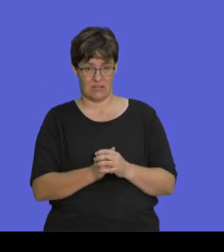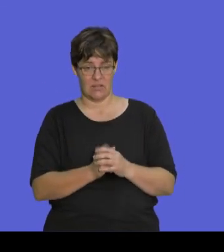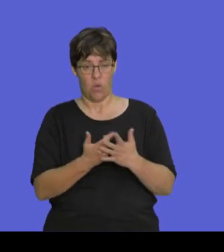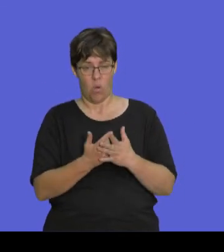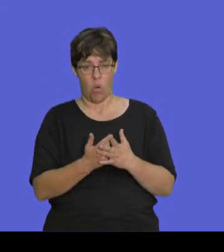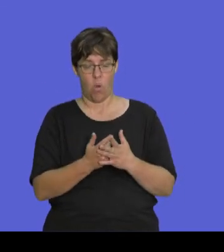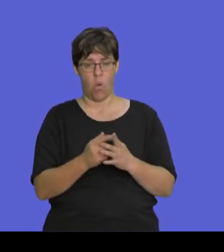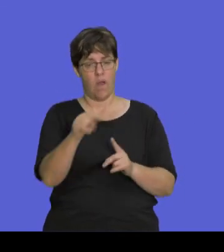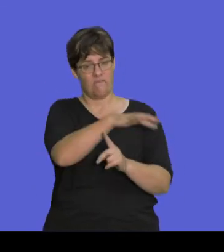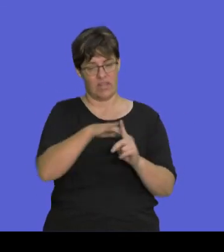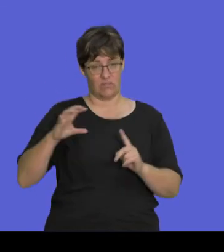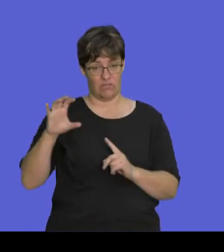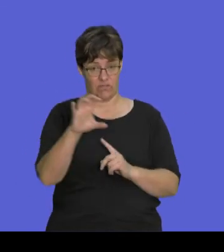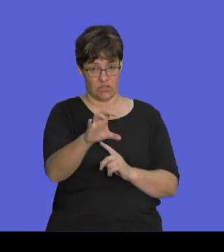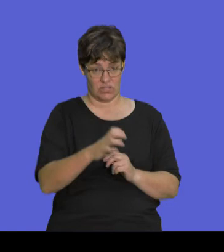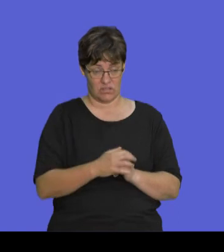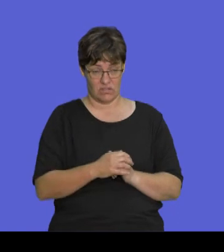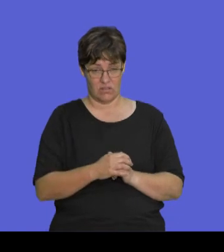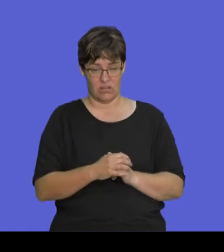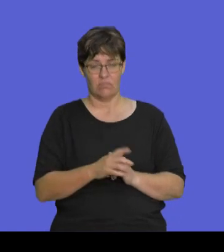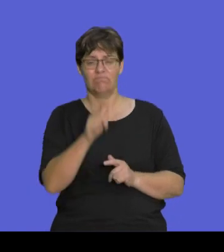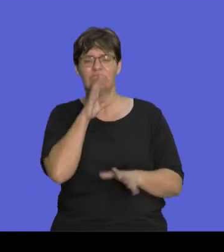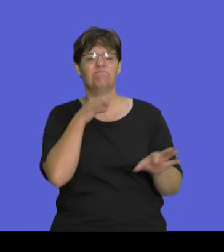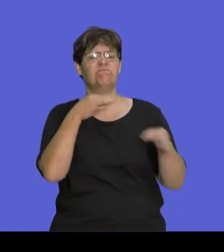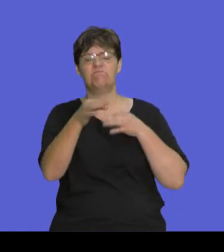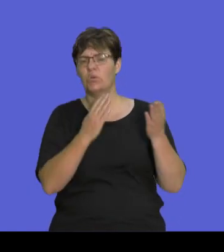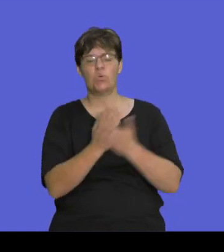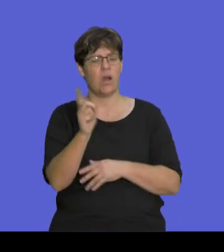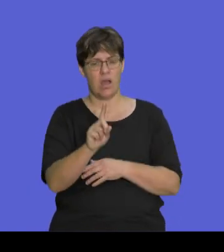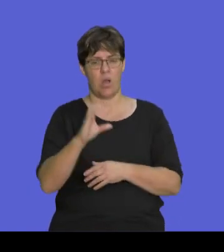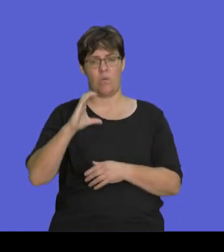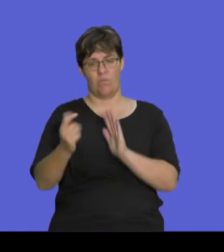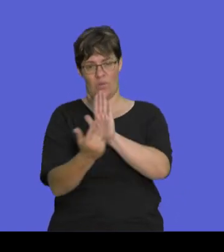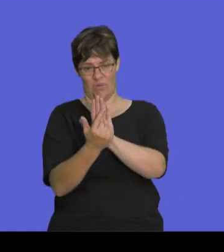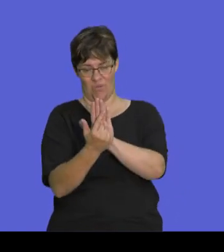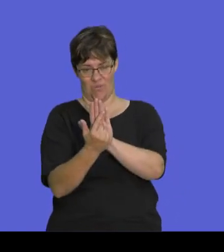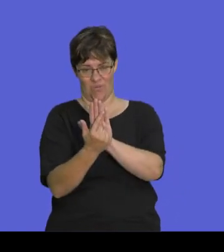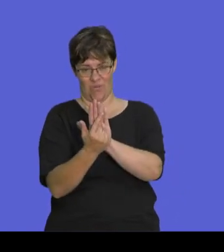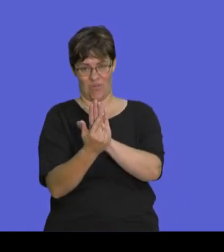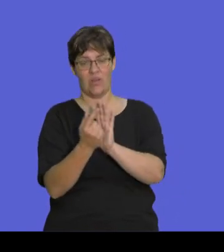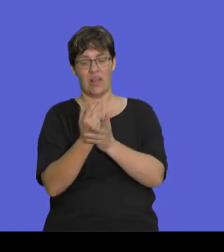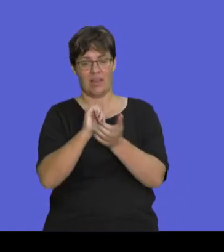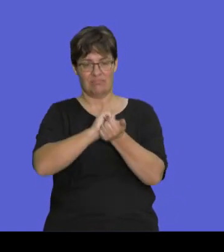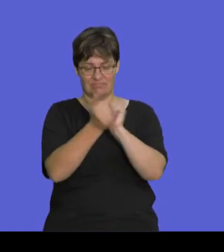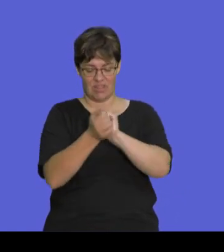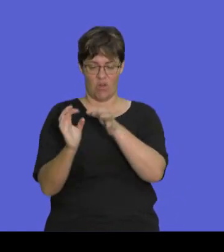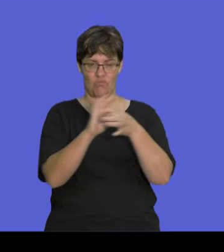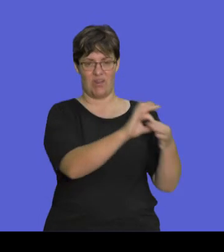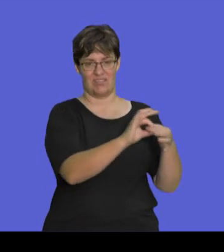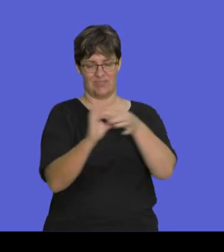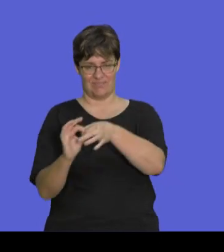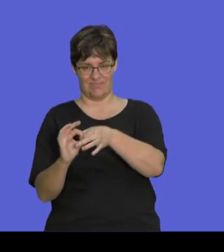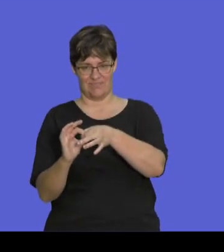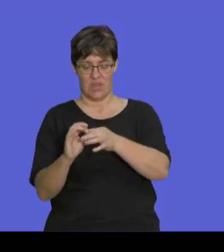emphasized that, or a field force, okay? And is described by the Coulomb's law, which talks about the